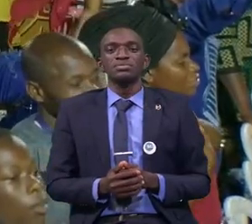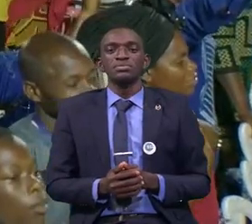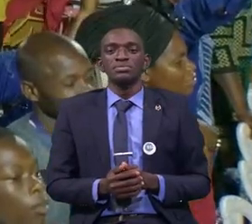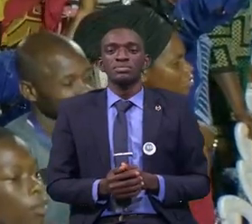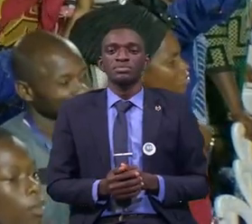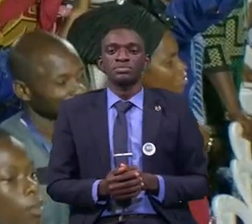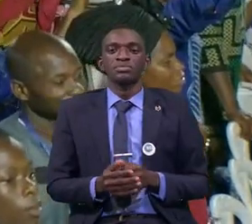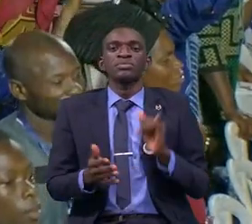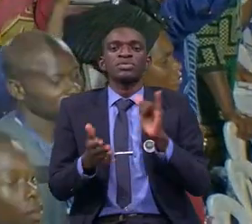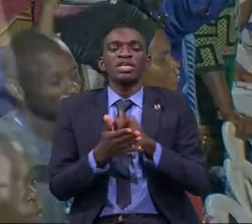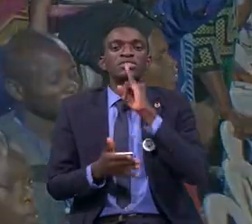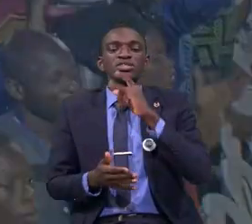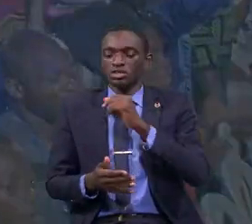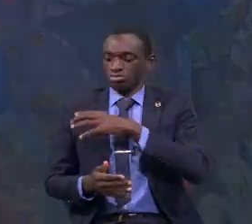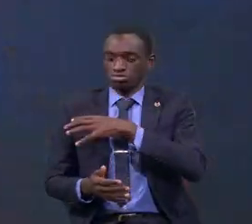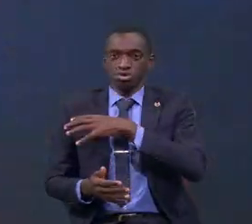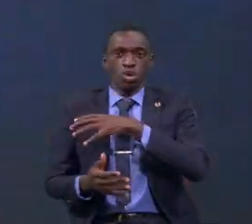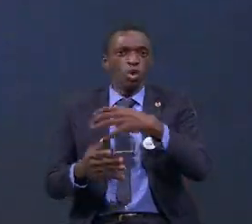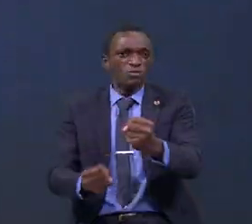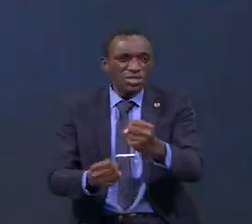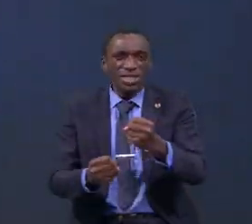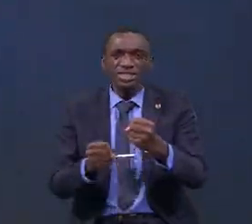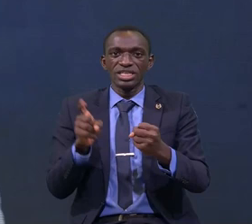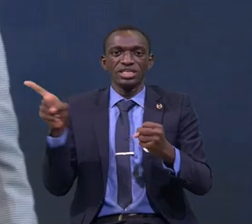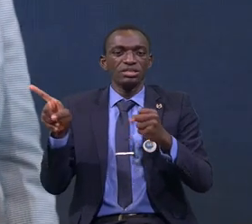That's the confidence I transfer to you.